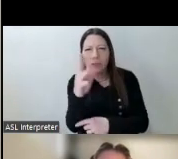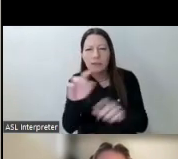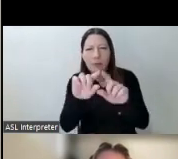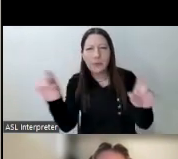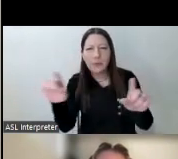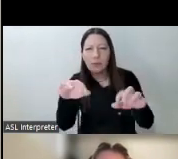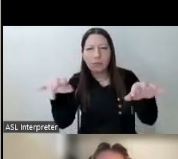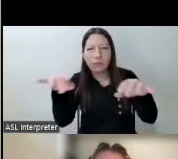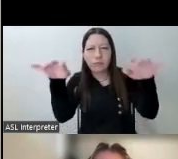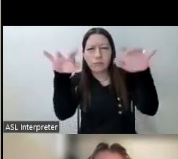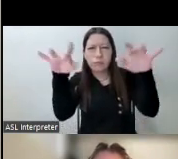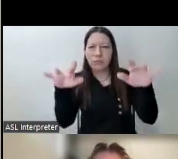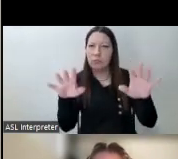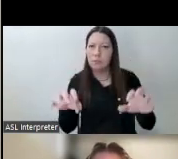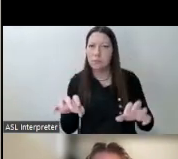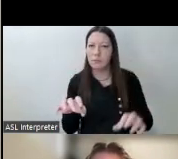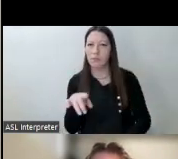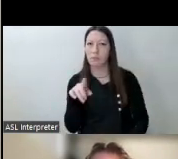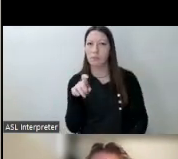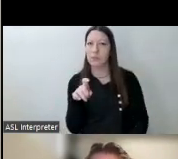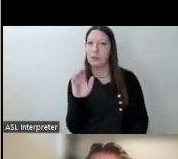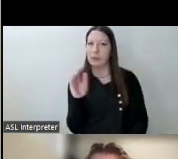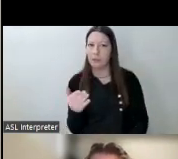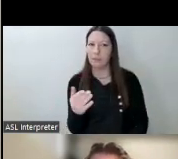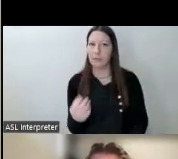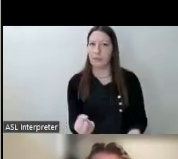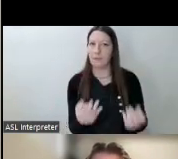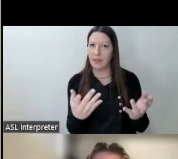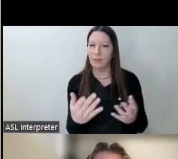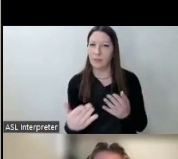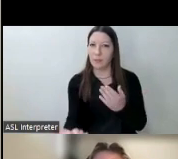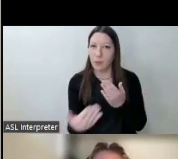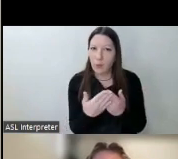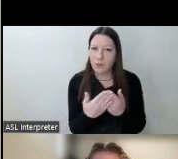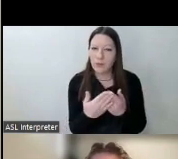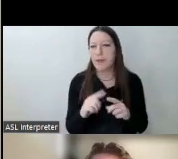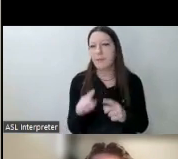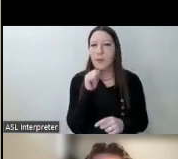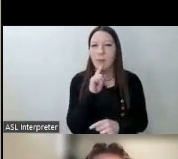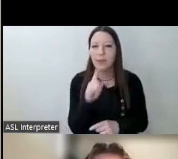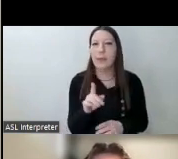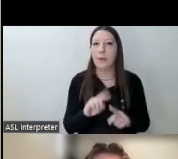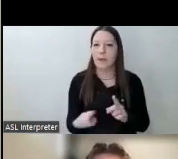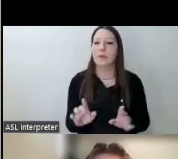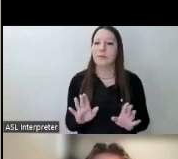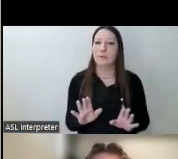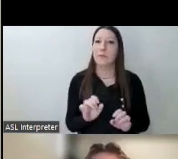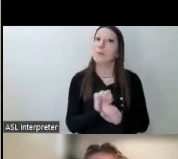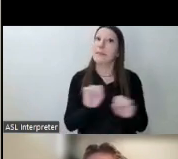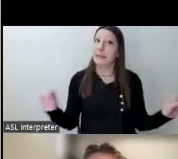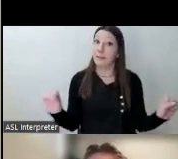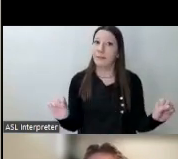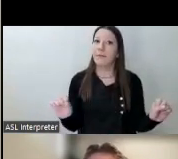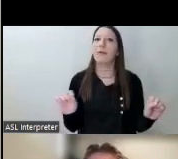we were standing, it appeared that the fire was much closer than it actually was to us. So we left the property as a precaution and